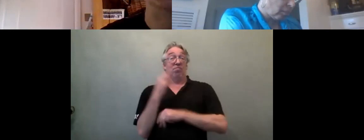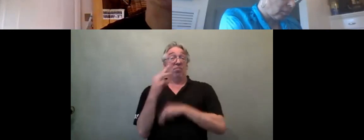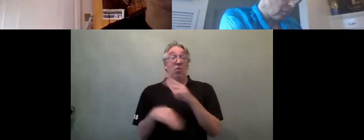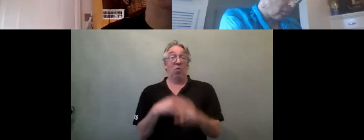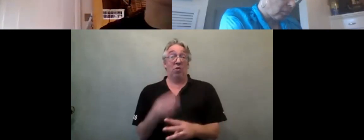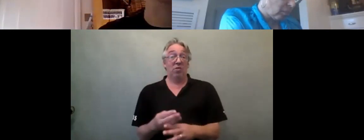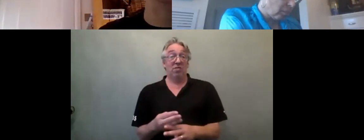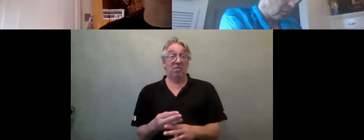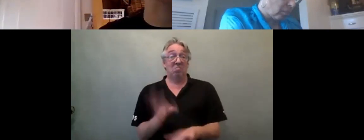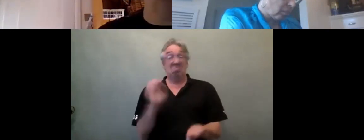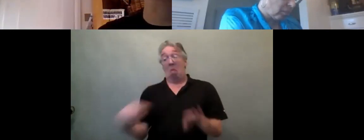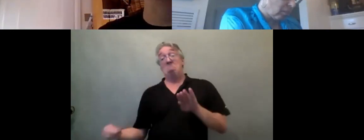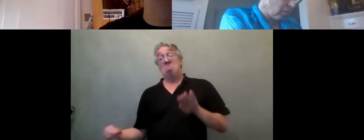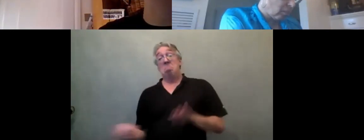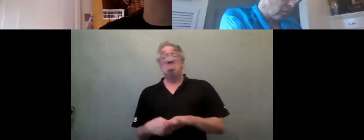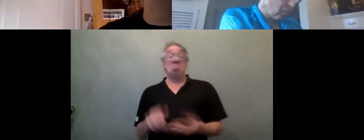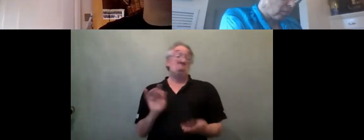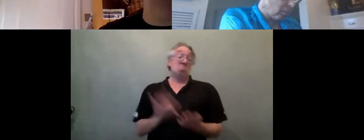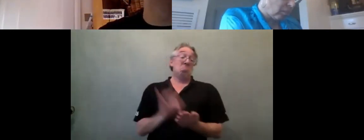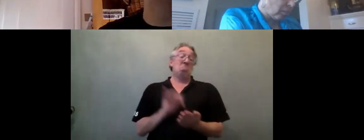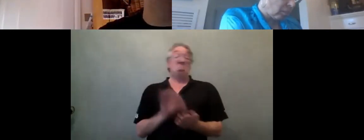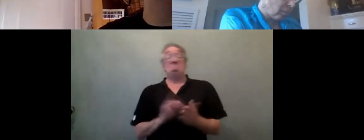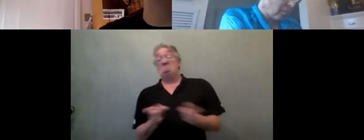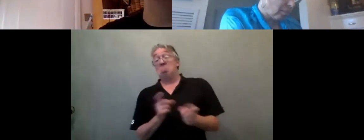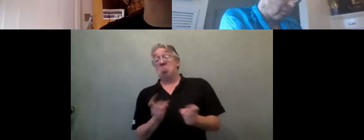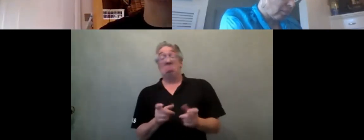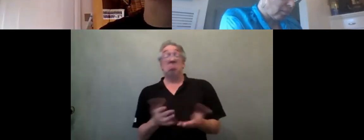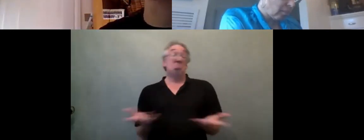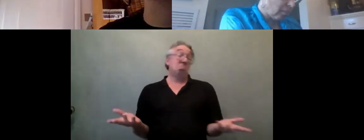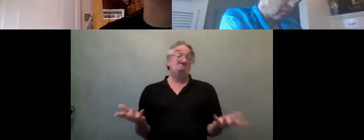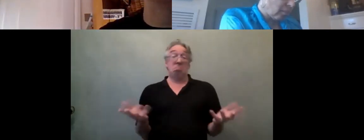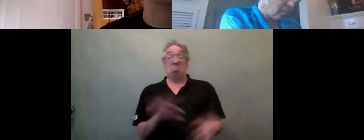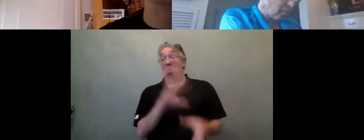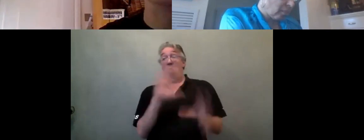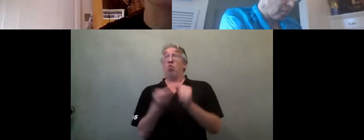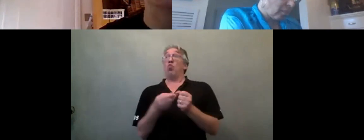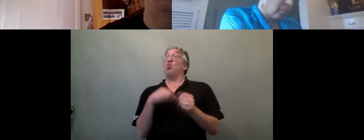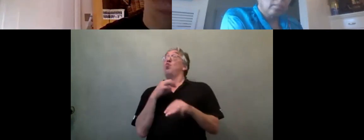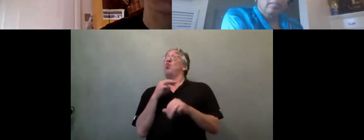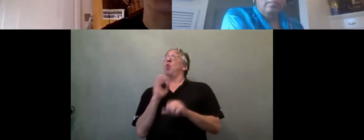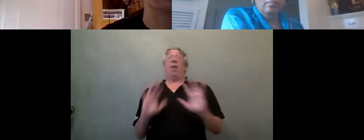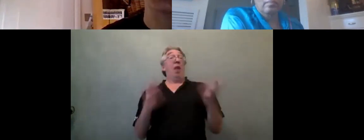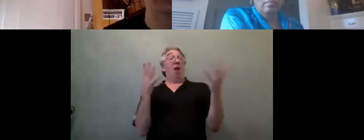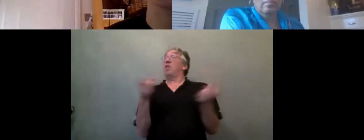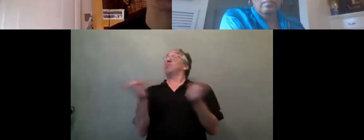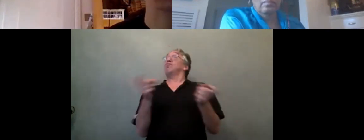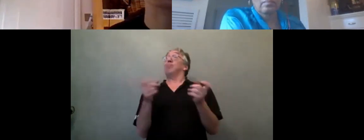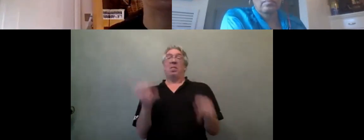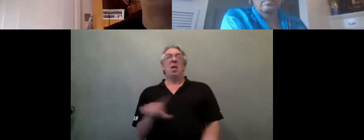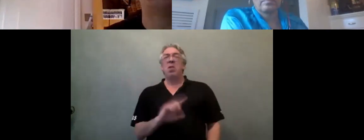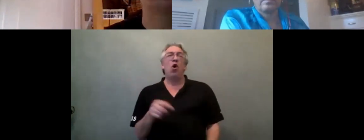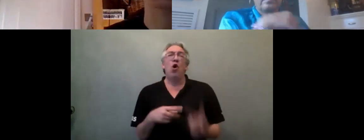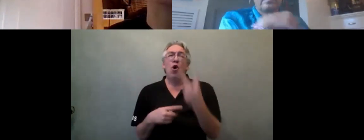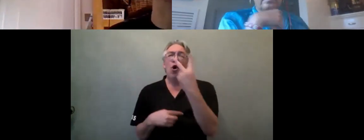you. I would say there are sort of two things about that really bug me, and